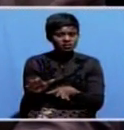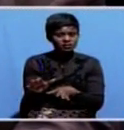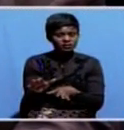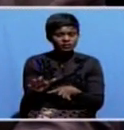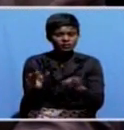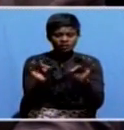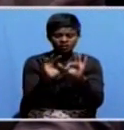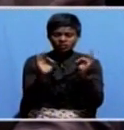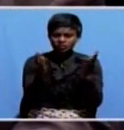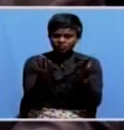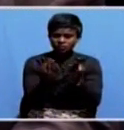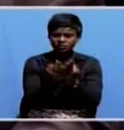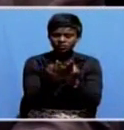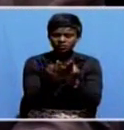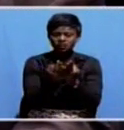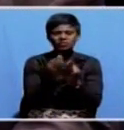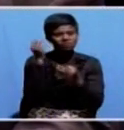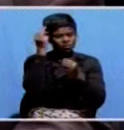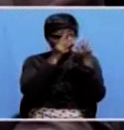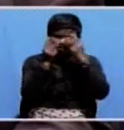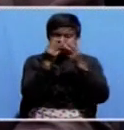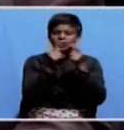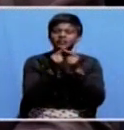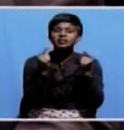the family was devastated.